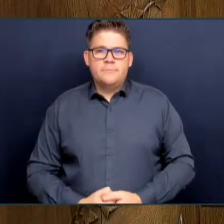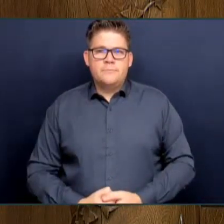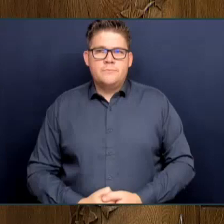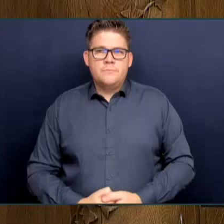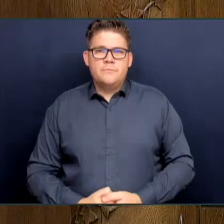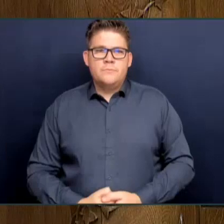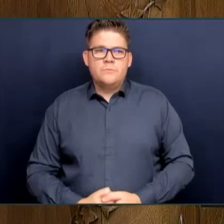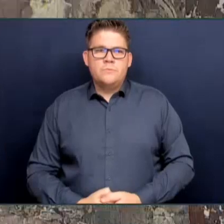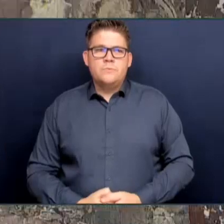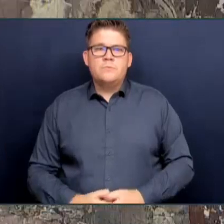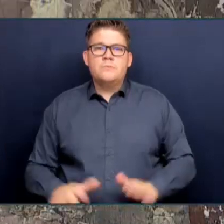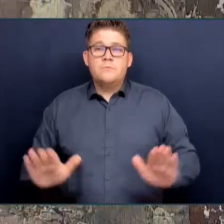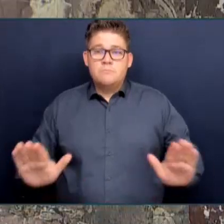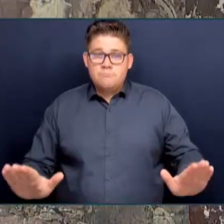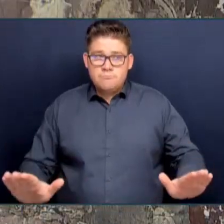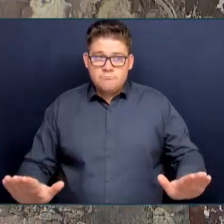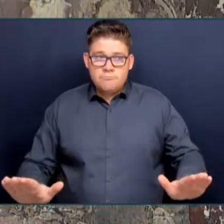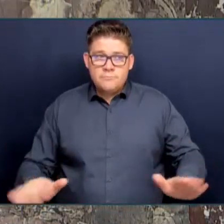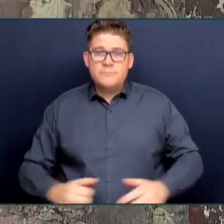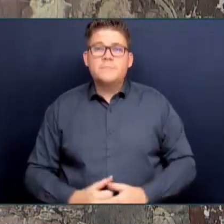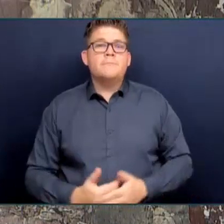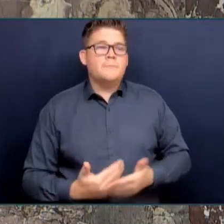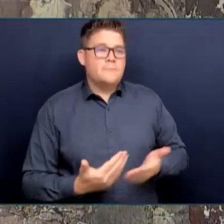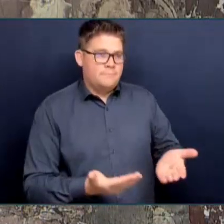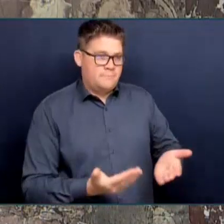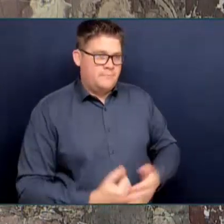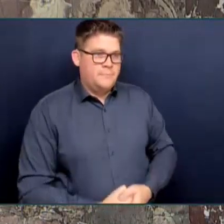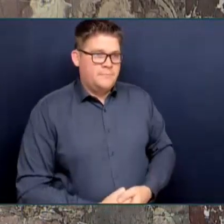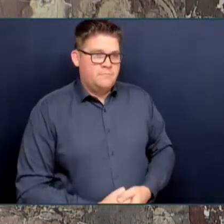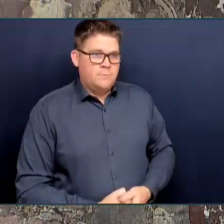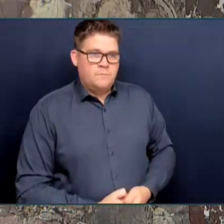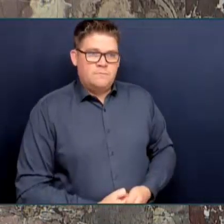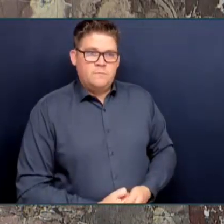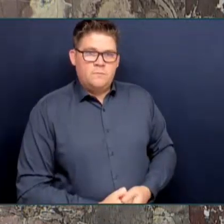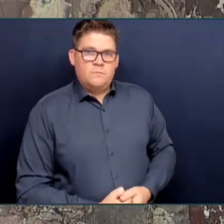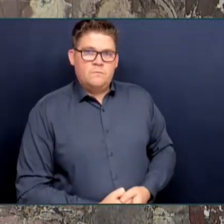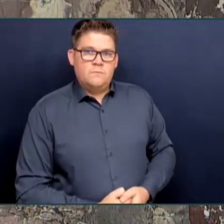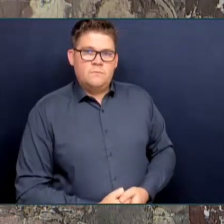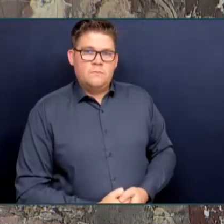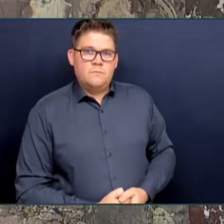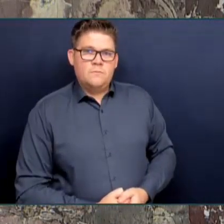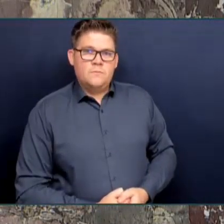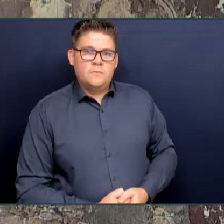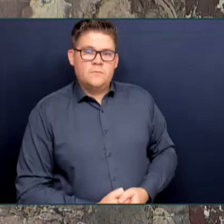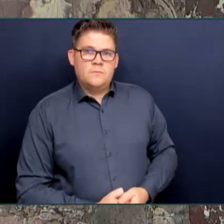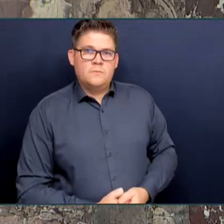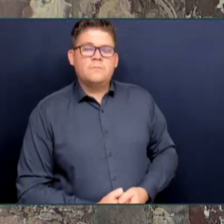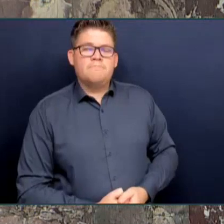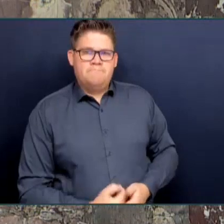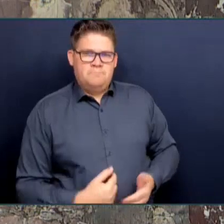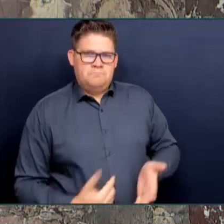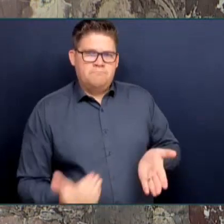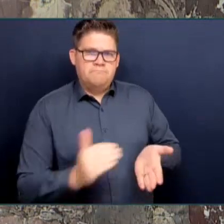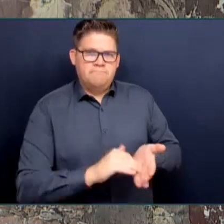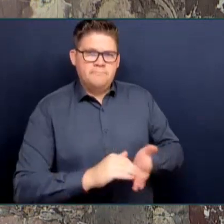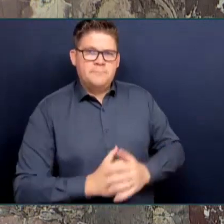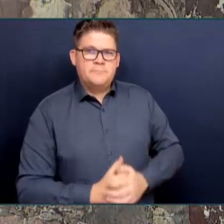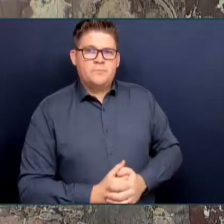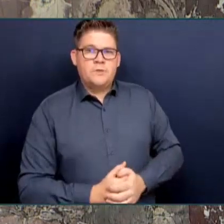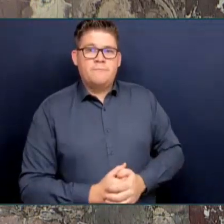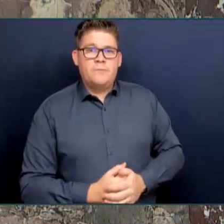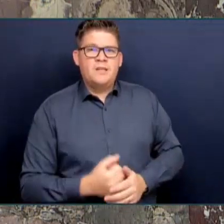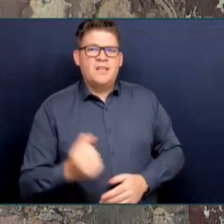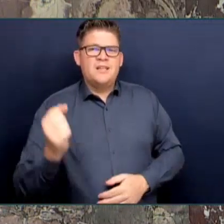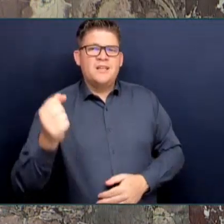Premier will continue. When I was briefed that our casinos were being used as a laundromat for the proceeds of crime for international